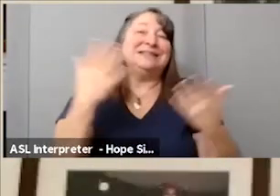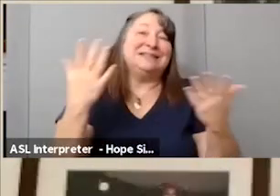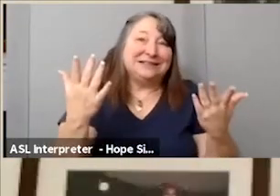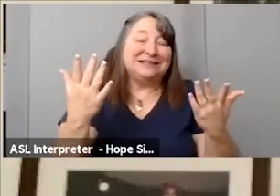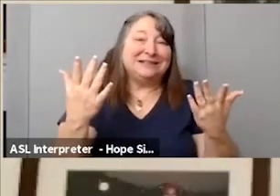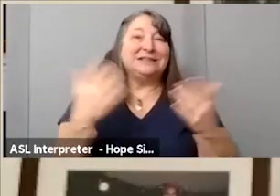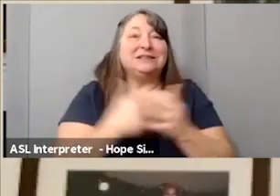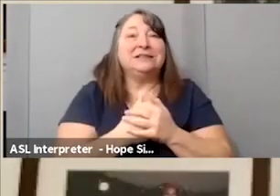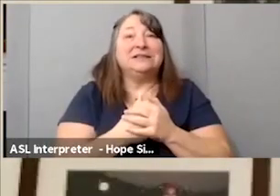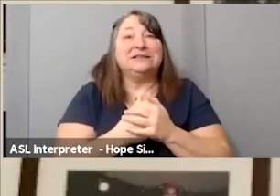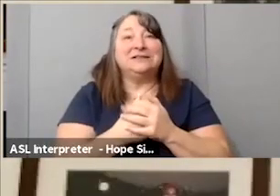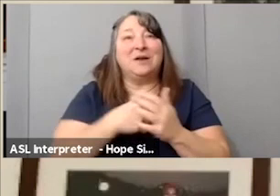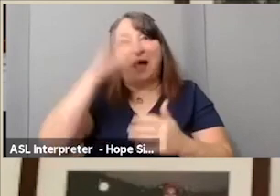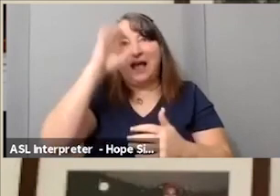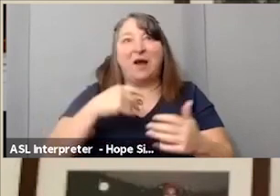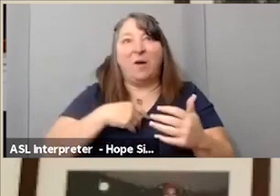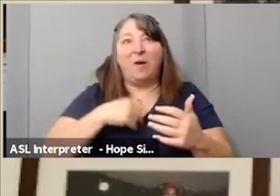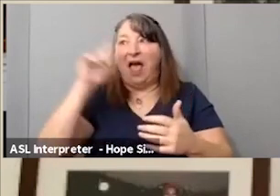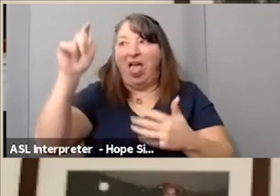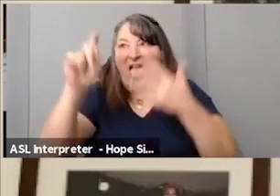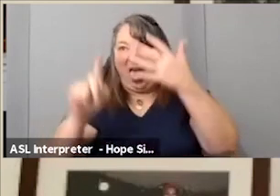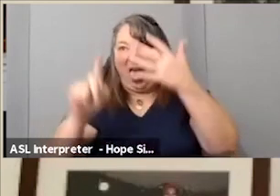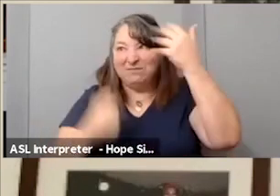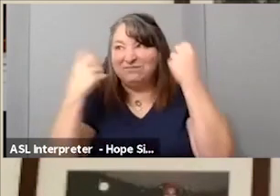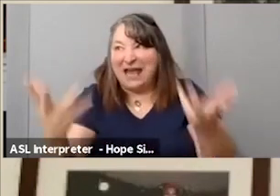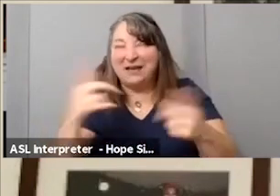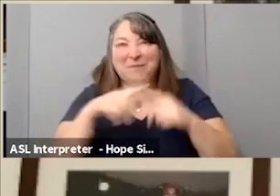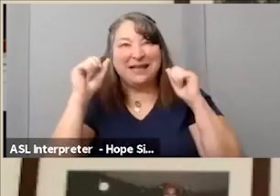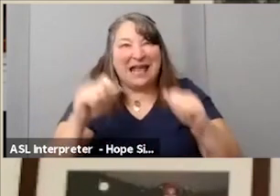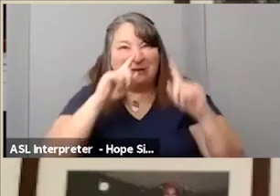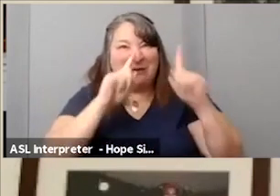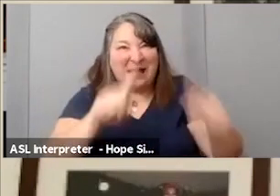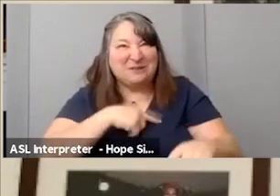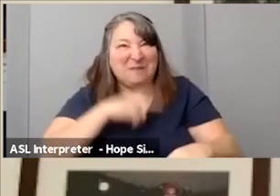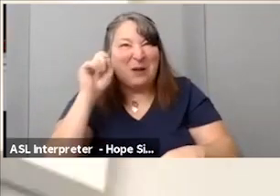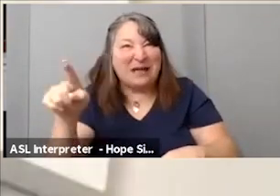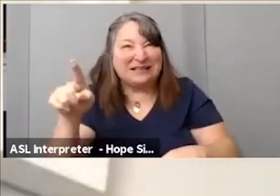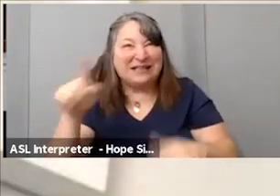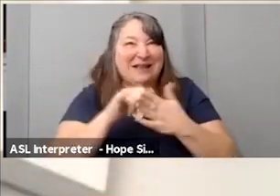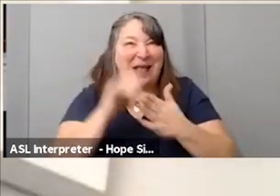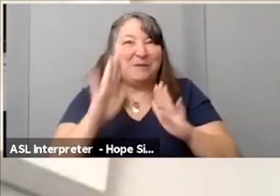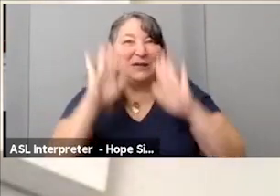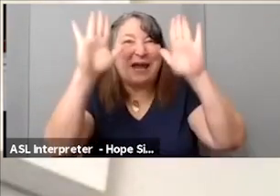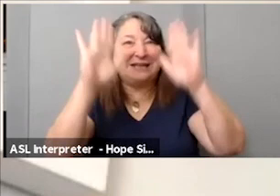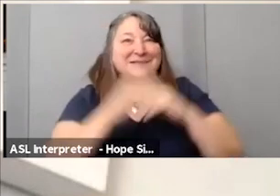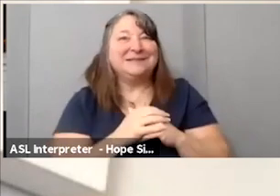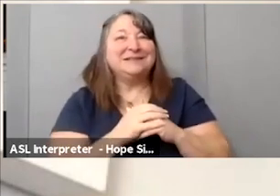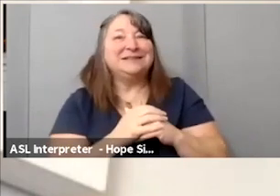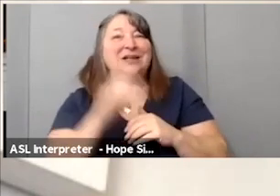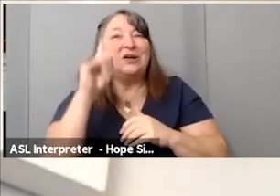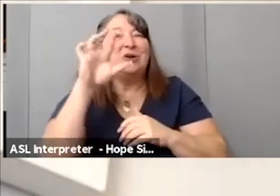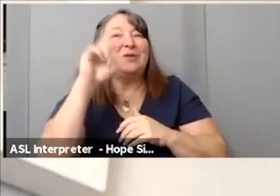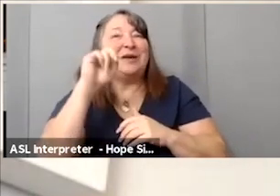you can just, I know that's like a multi-part, but if you can take both of those, that would be great. Yeah, no, I first of all, I want to